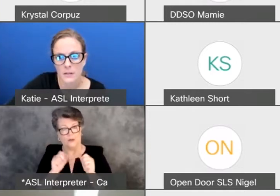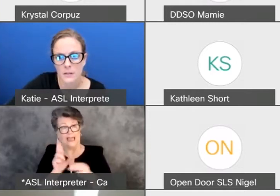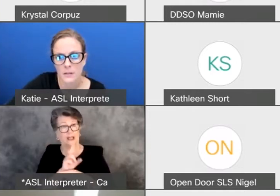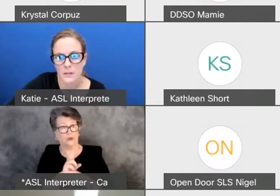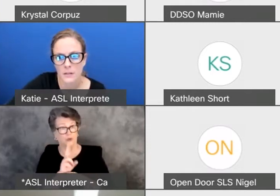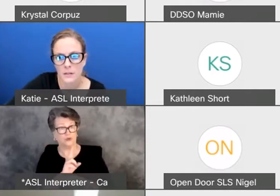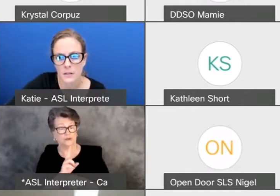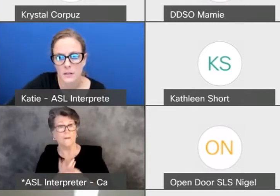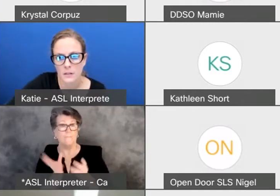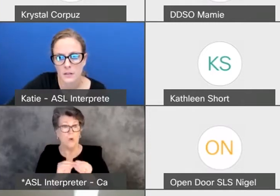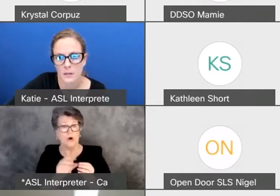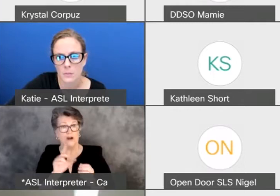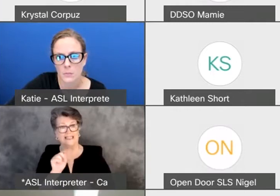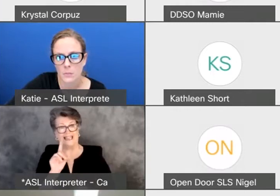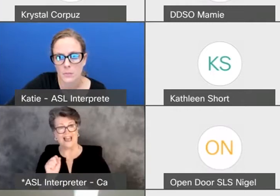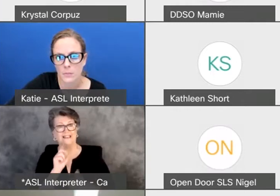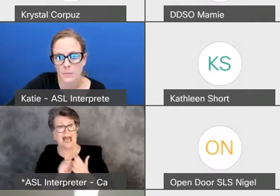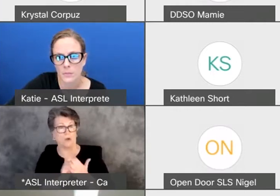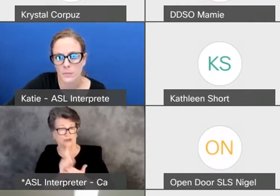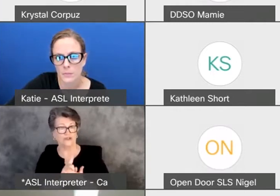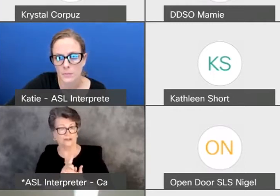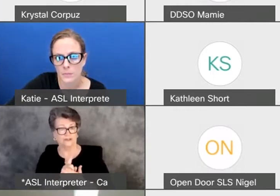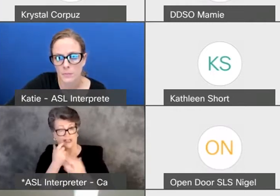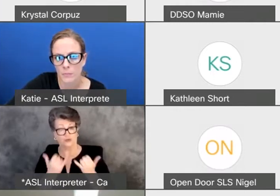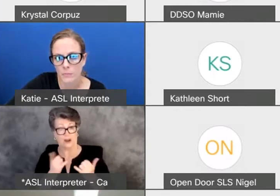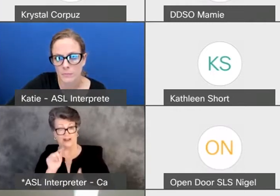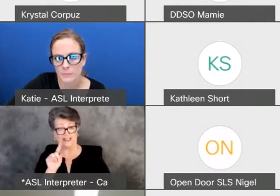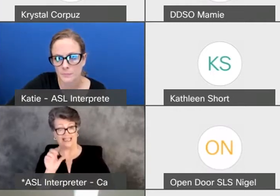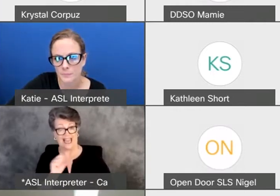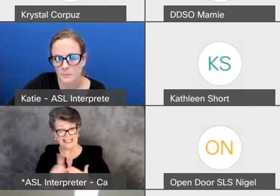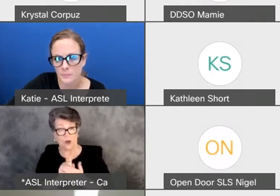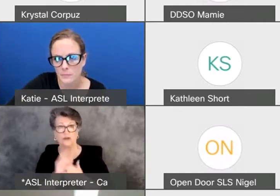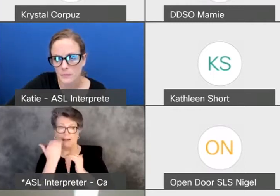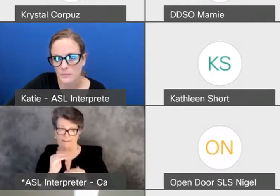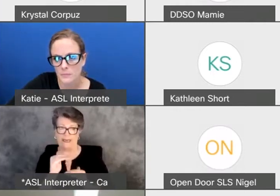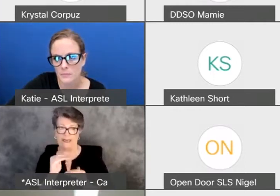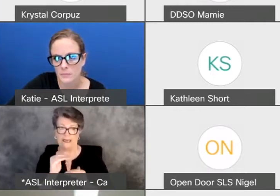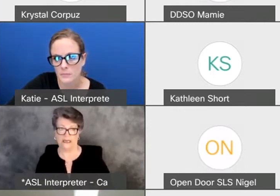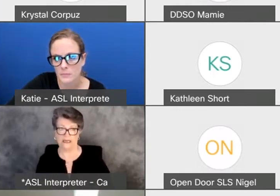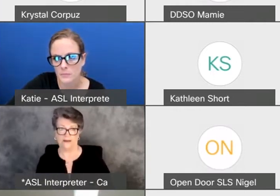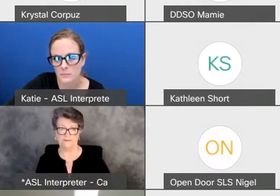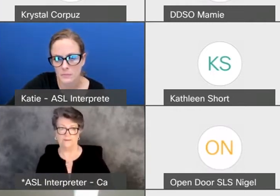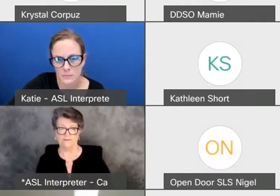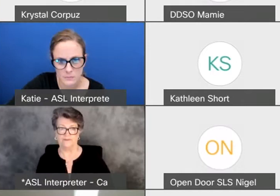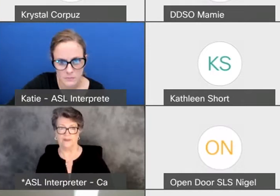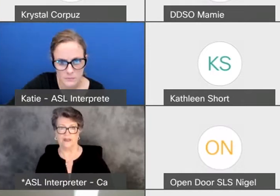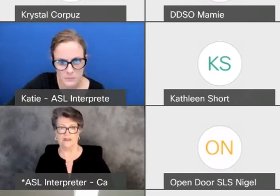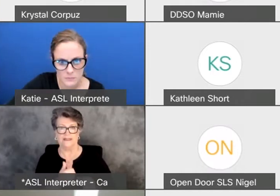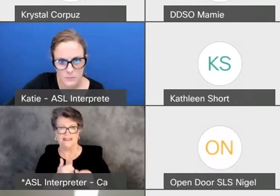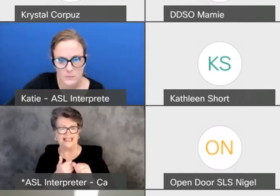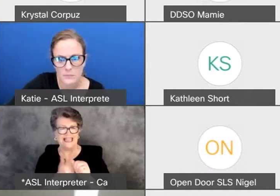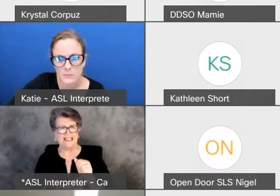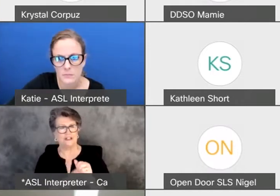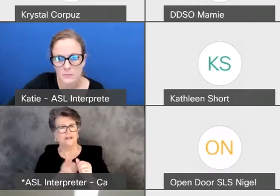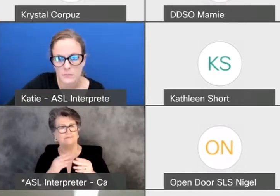utilizing more TDS hours. Because right now TDS hours are very limited. I think, each service